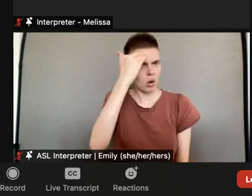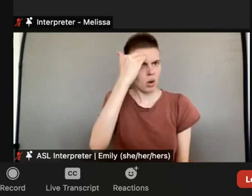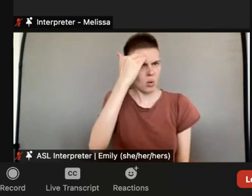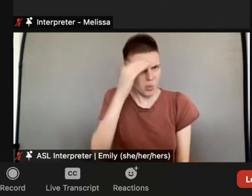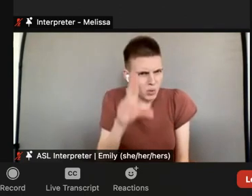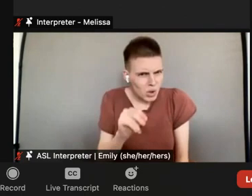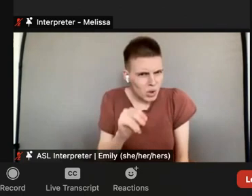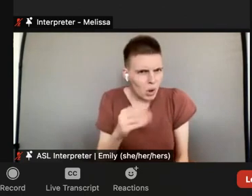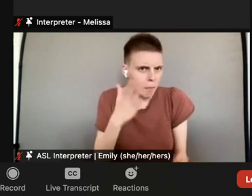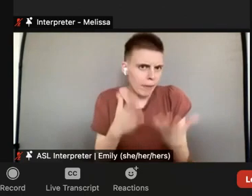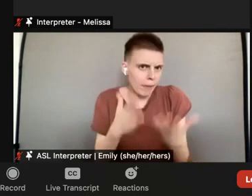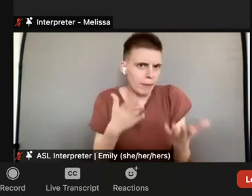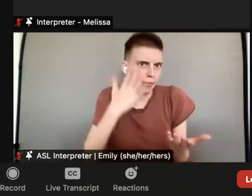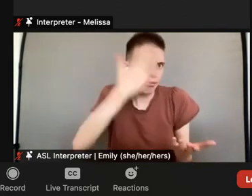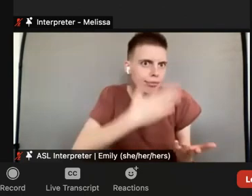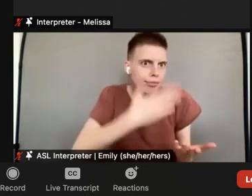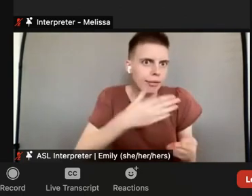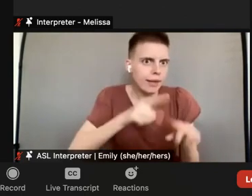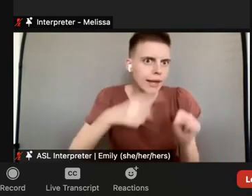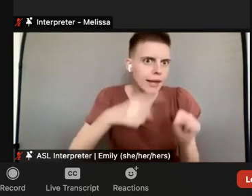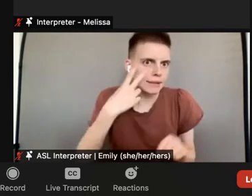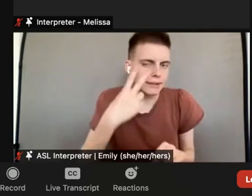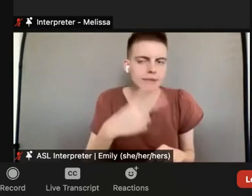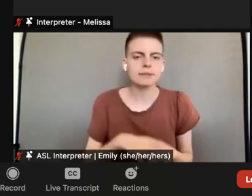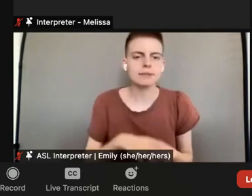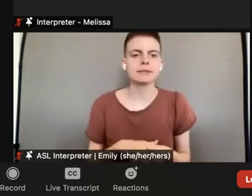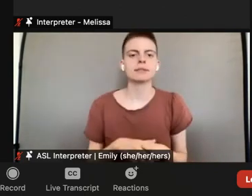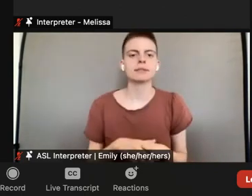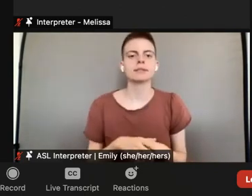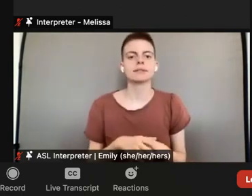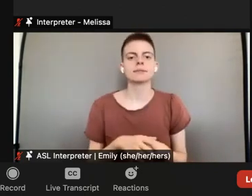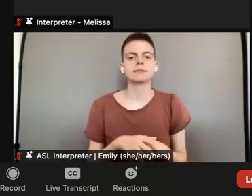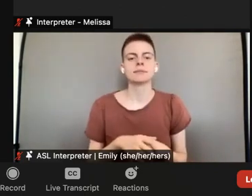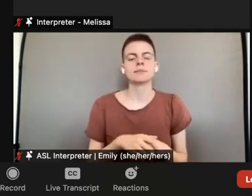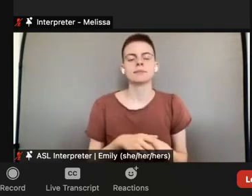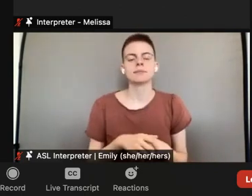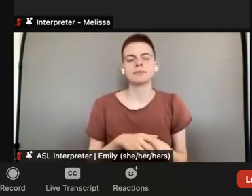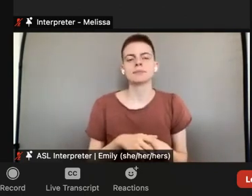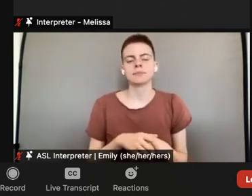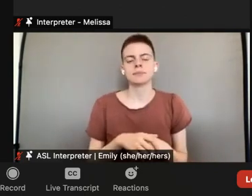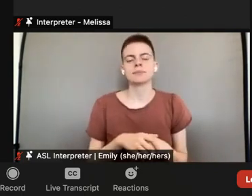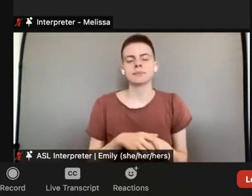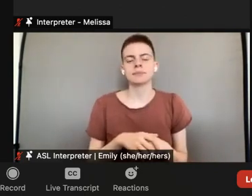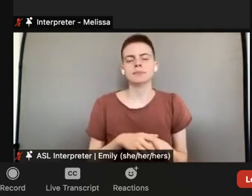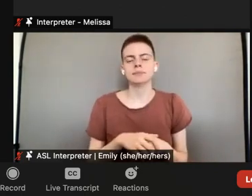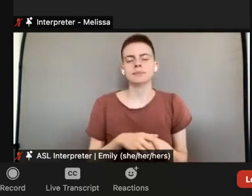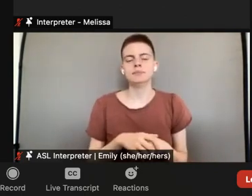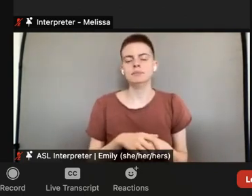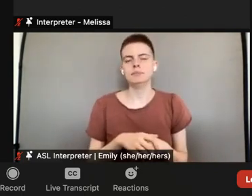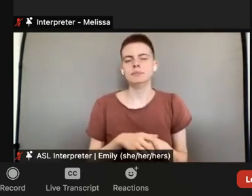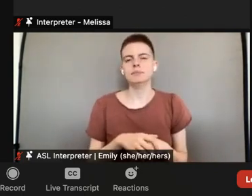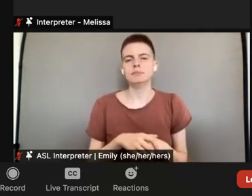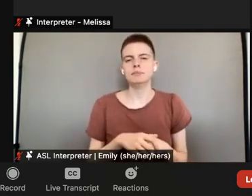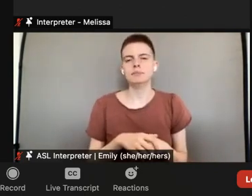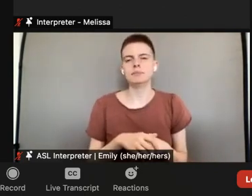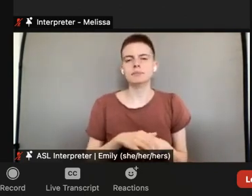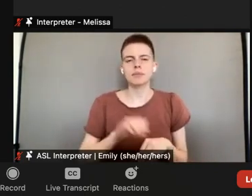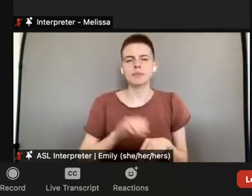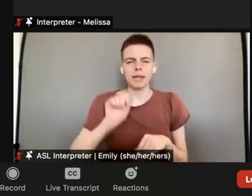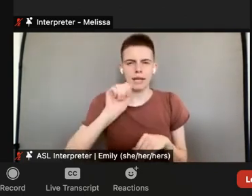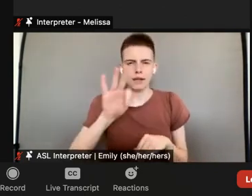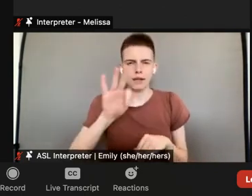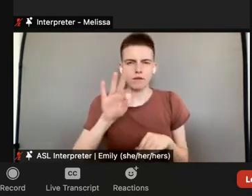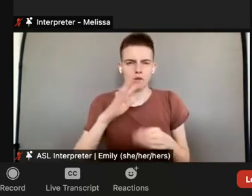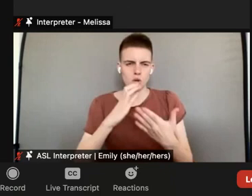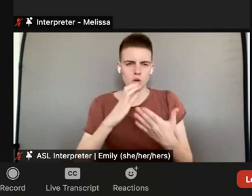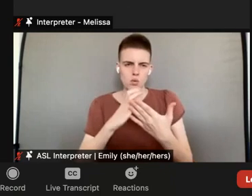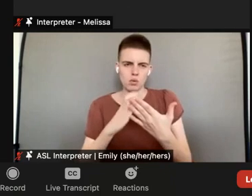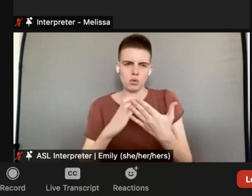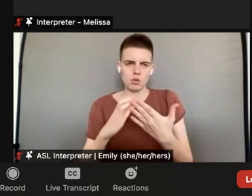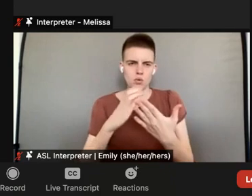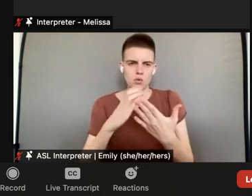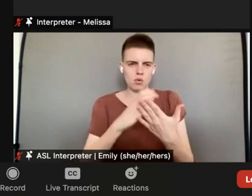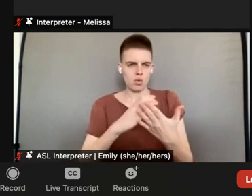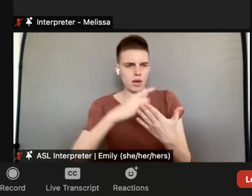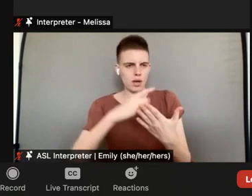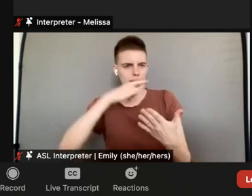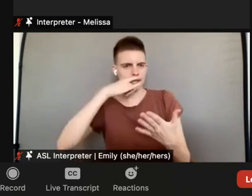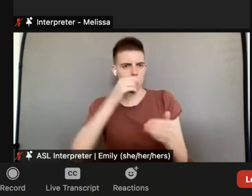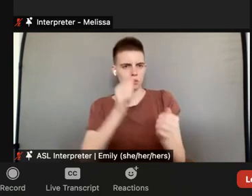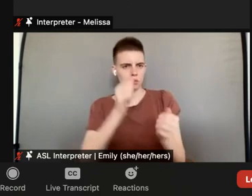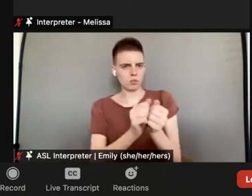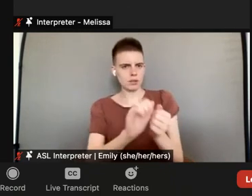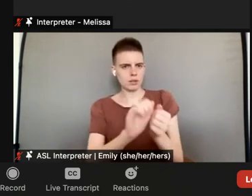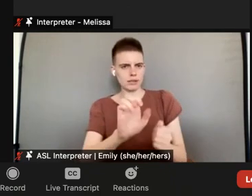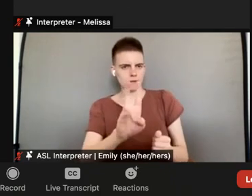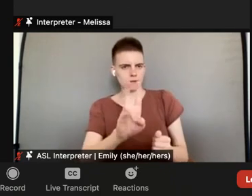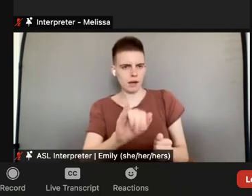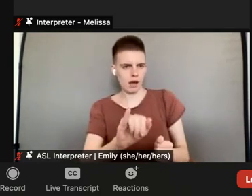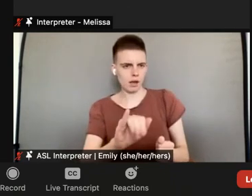If you watch with great intensity, the face, the body of a child with CVI,